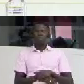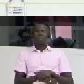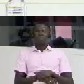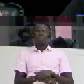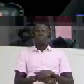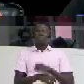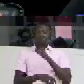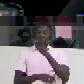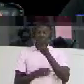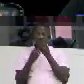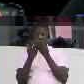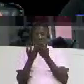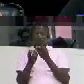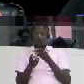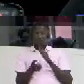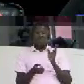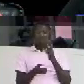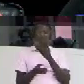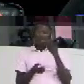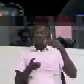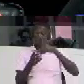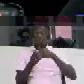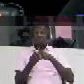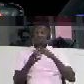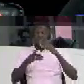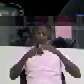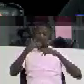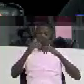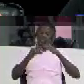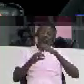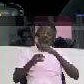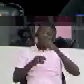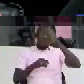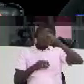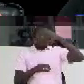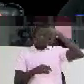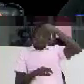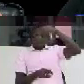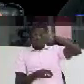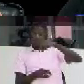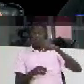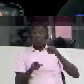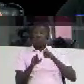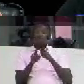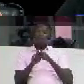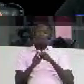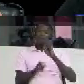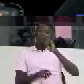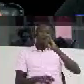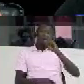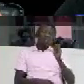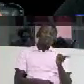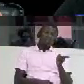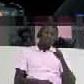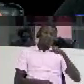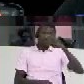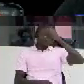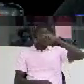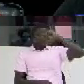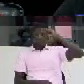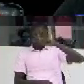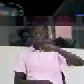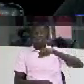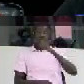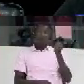mentioned that they came into the building with the IGP then and Sir Jesus Badji. nga ne nag bi ñoo ñëw foofu dañ fa